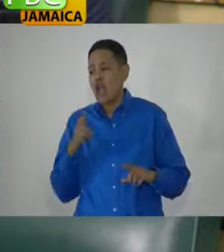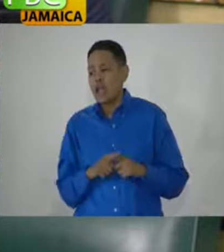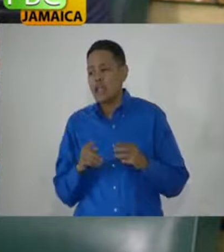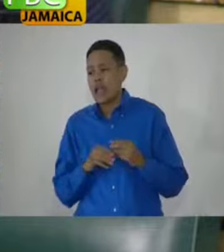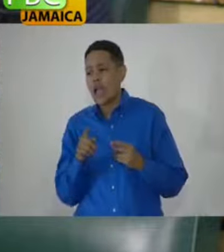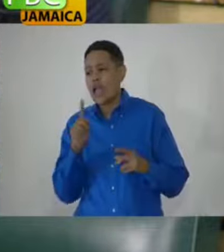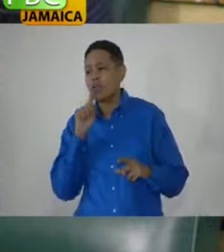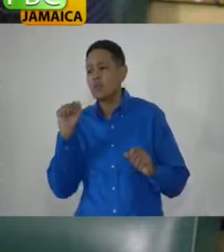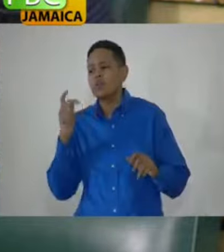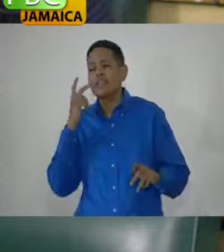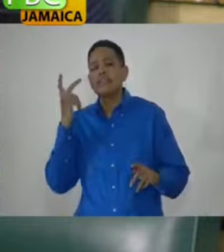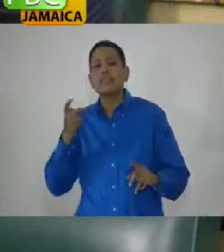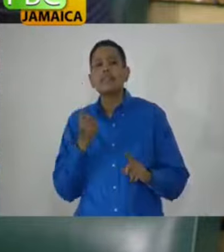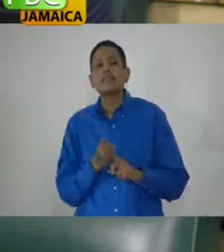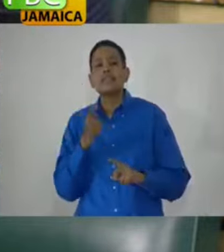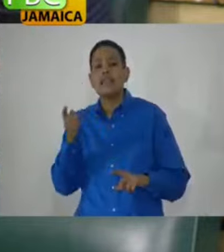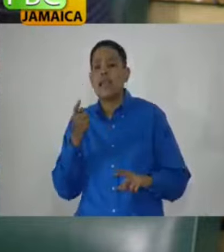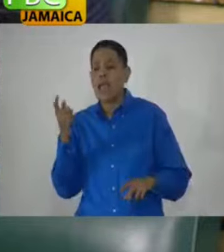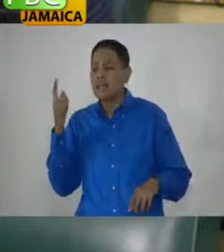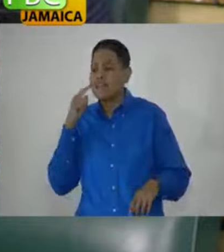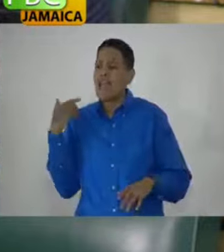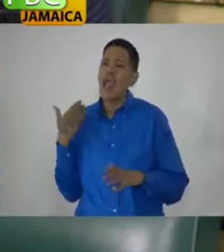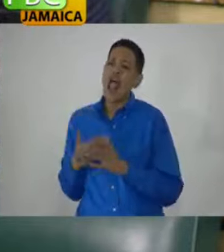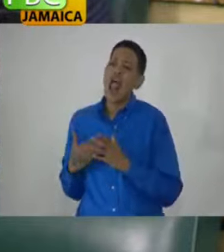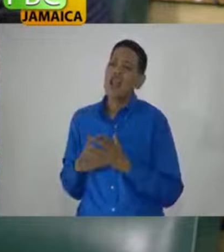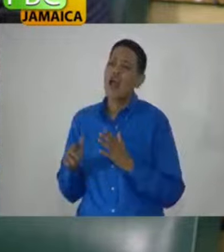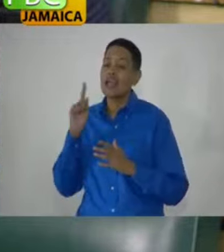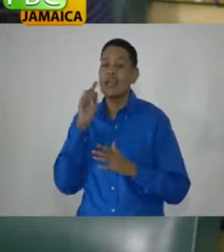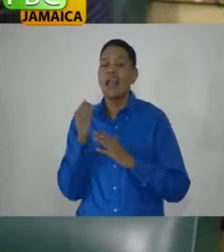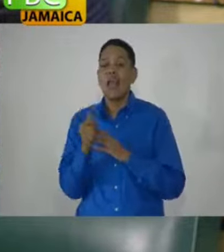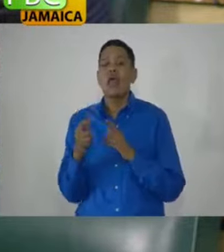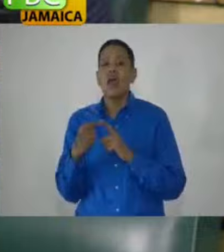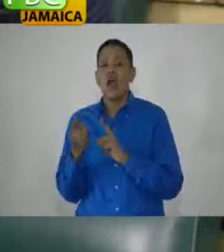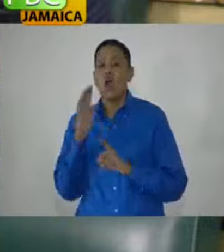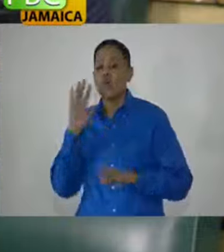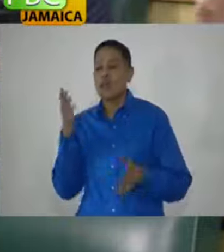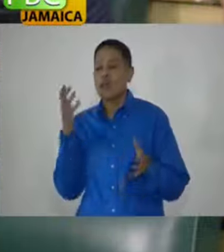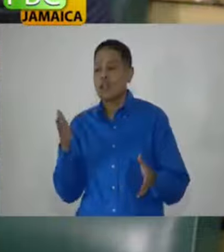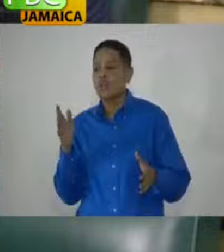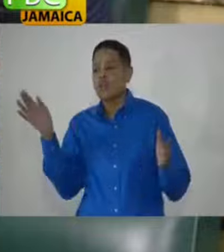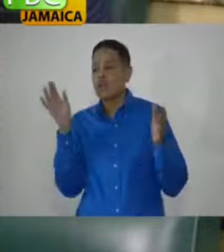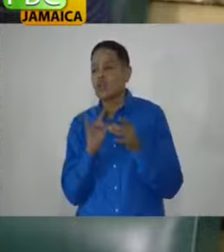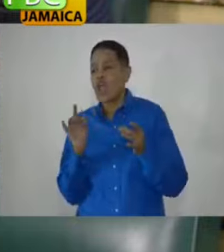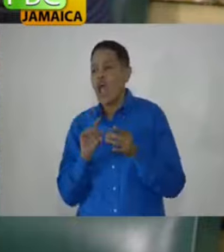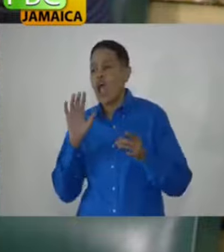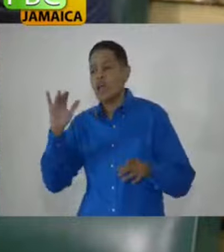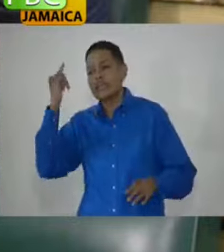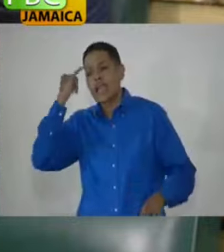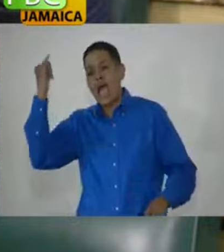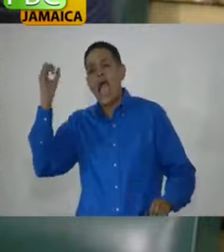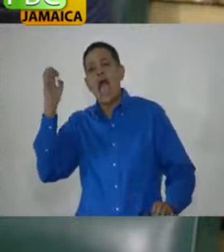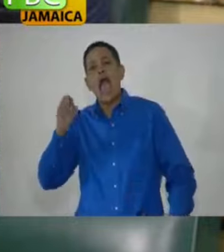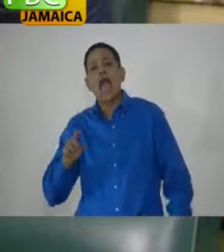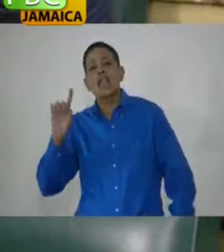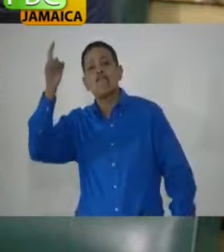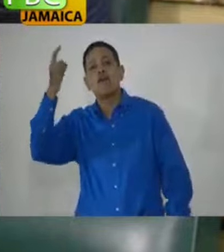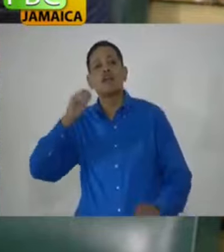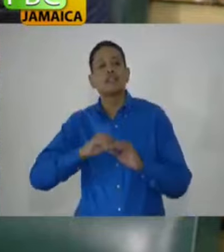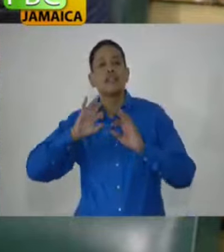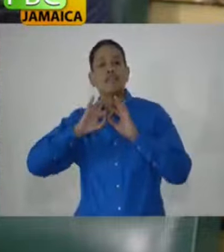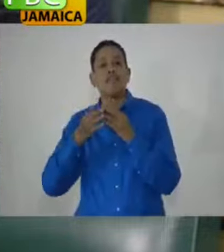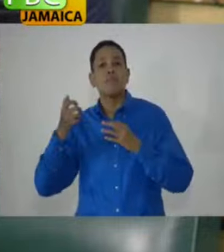and you could see he was quite annoyed that the leader of opposition would be there trotting out his idea of first in the